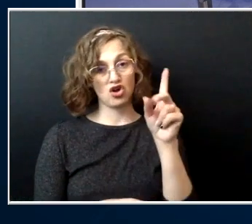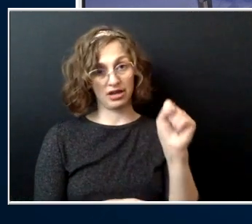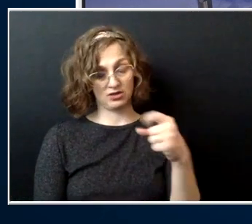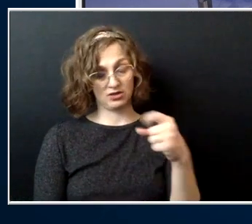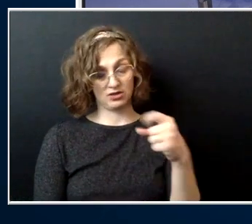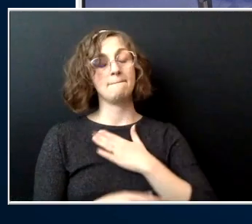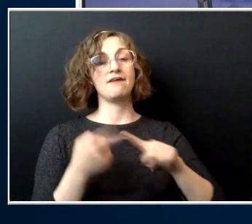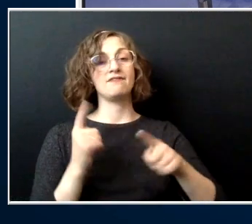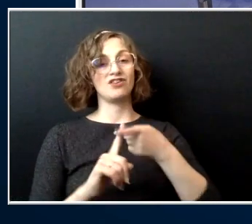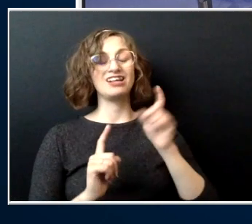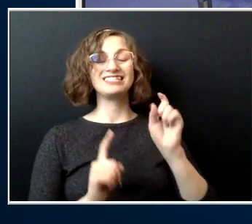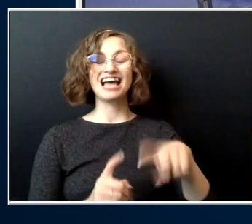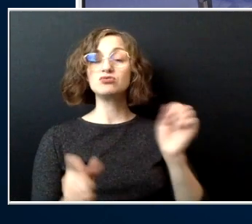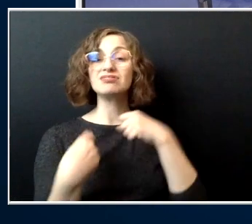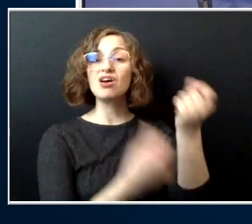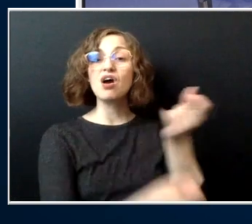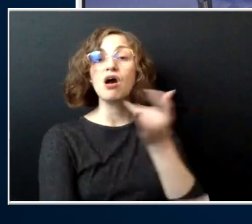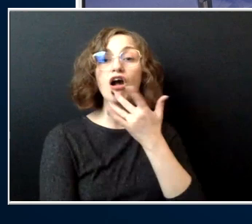care. Ouch.